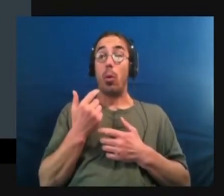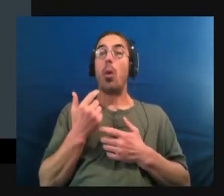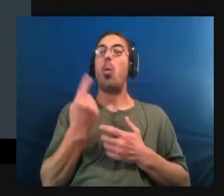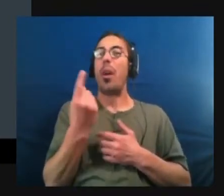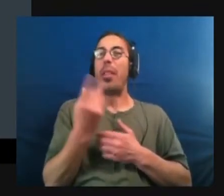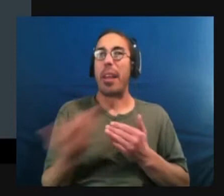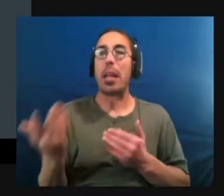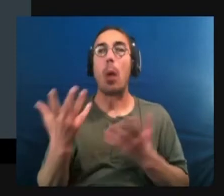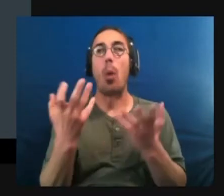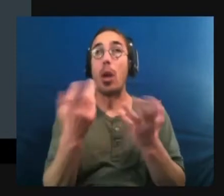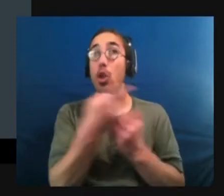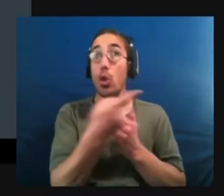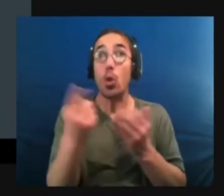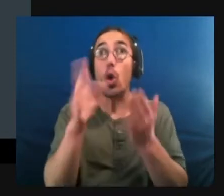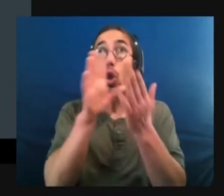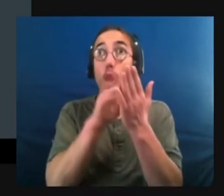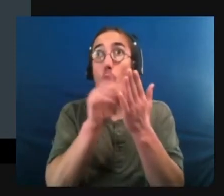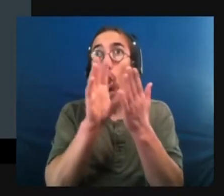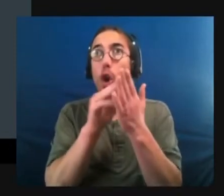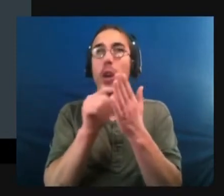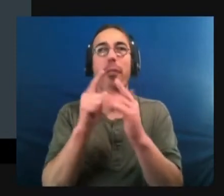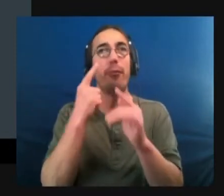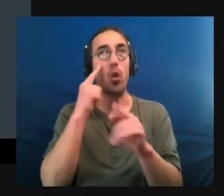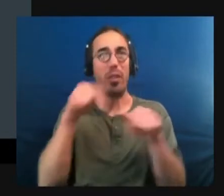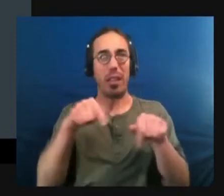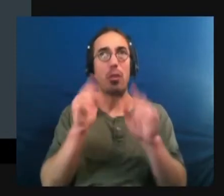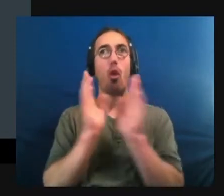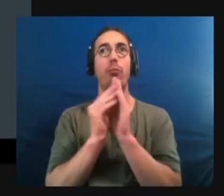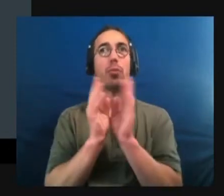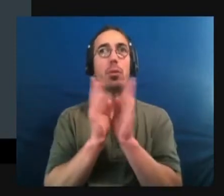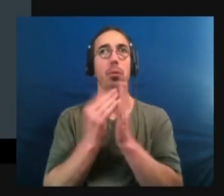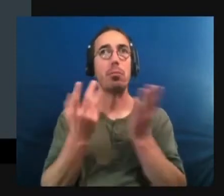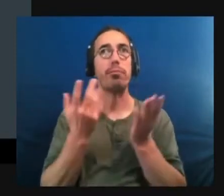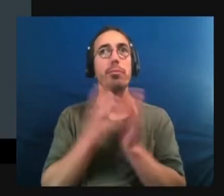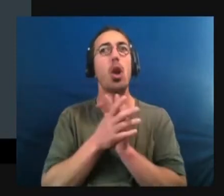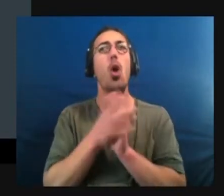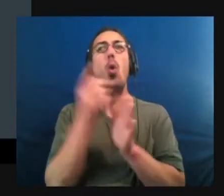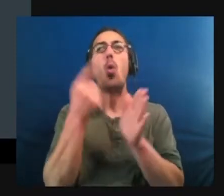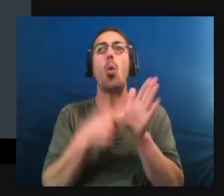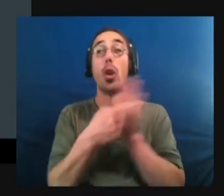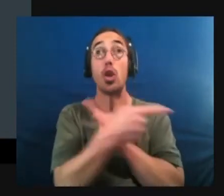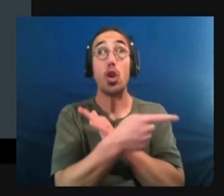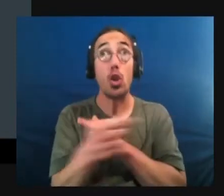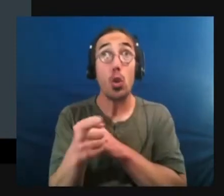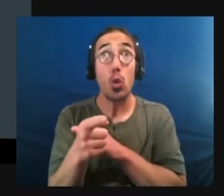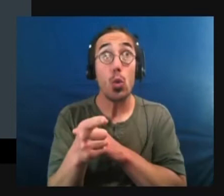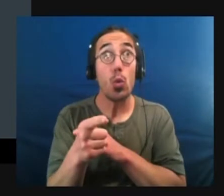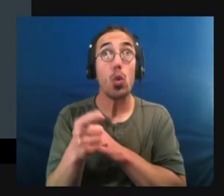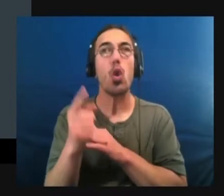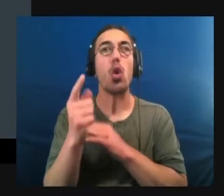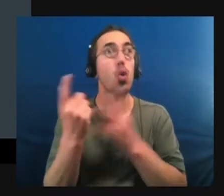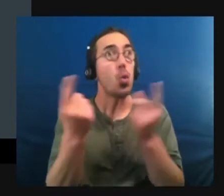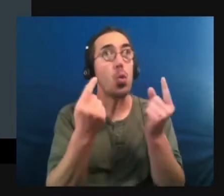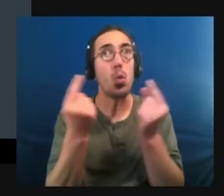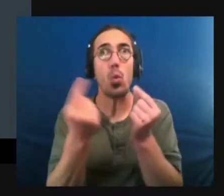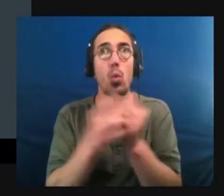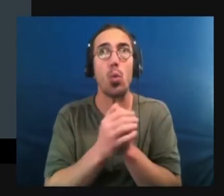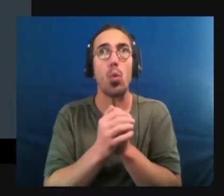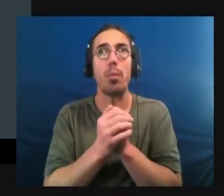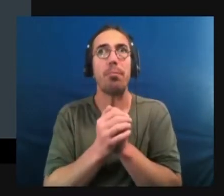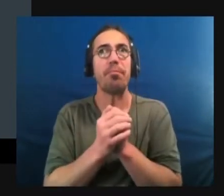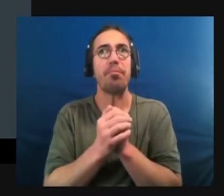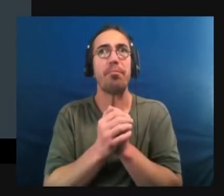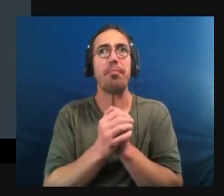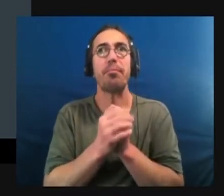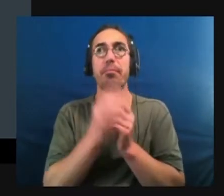and also, throughout the conference, what are you going to do to